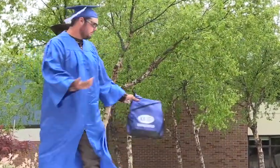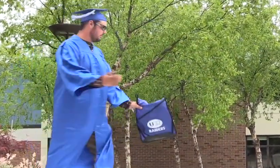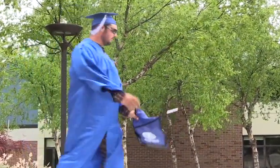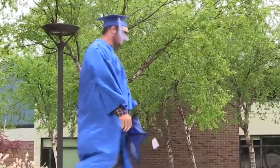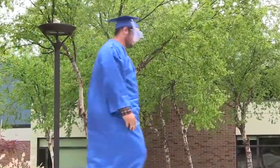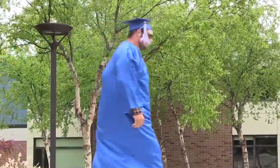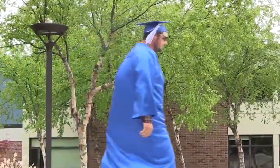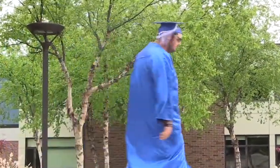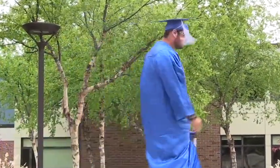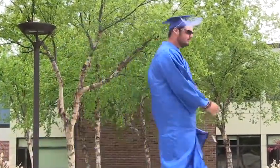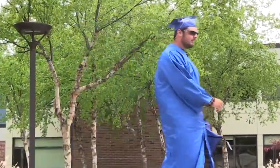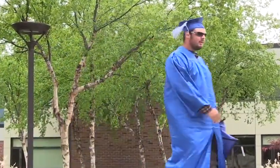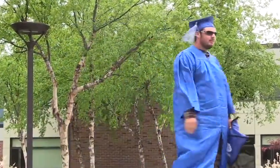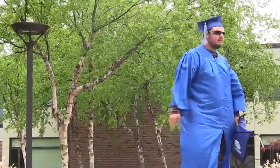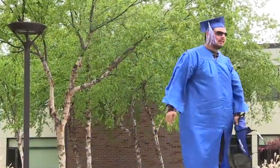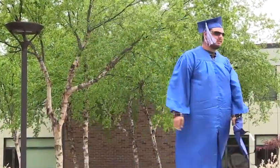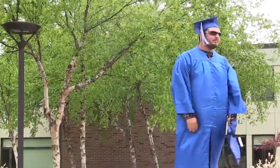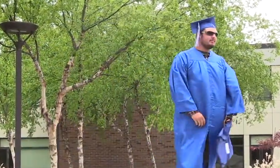The middle, yep, middle one.